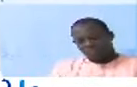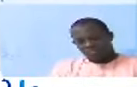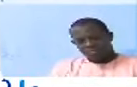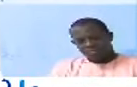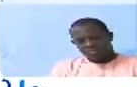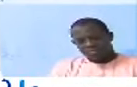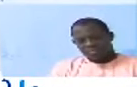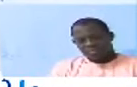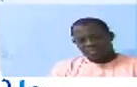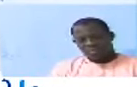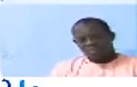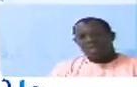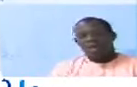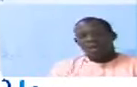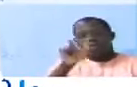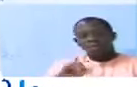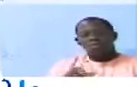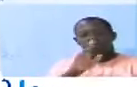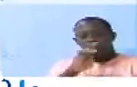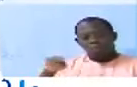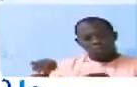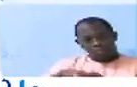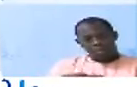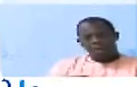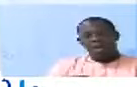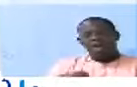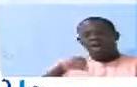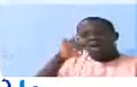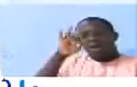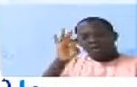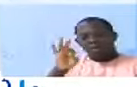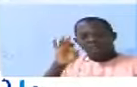survive. Among them was Fansu Jawara.